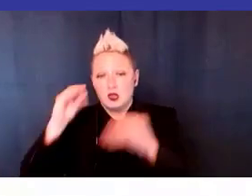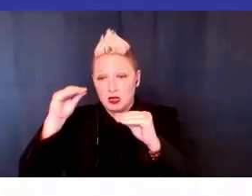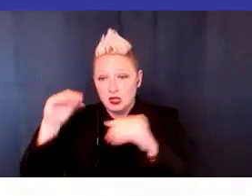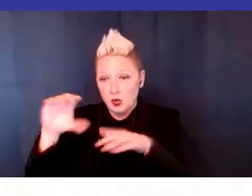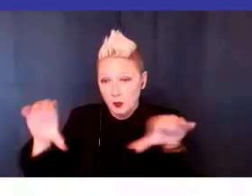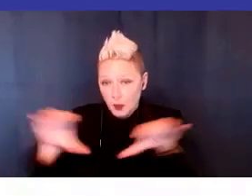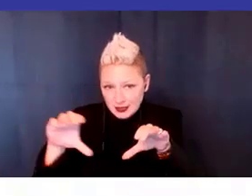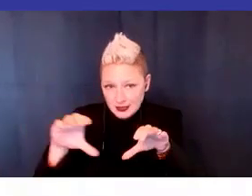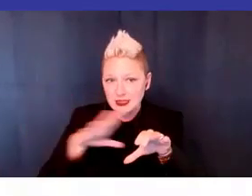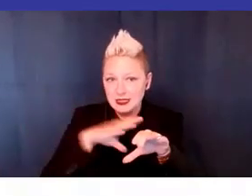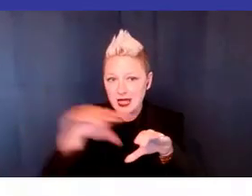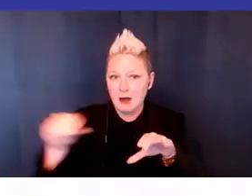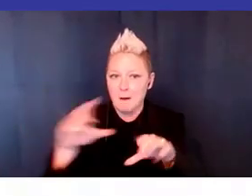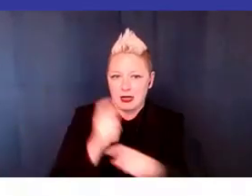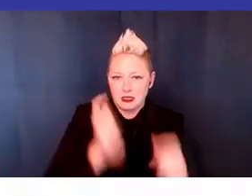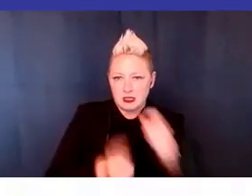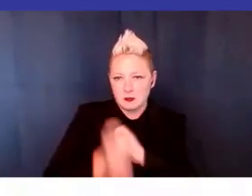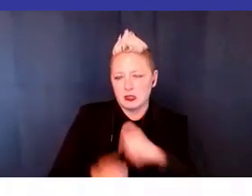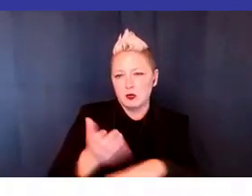outcomes.